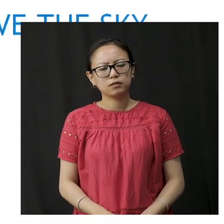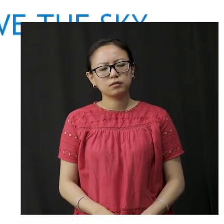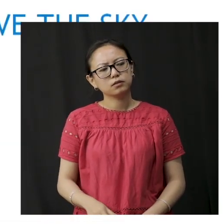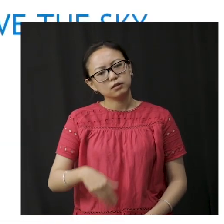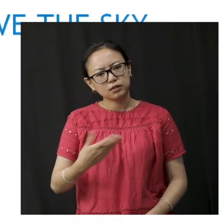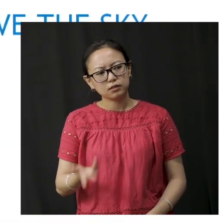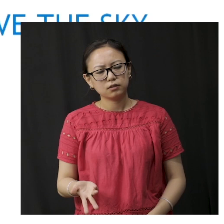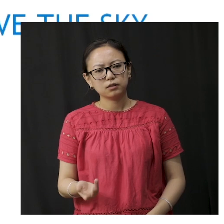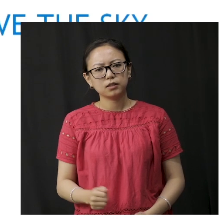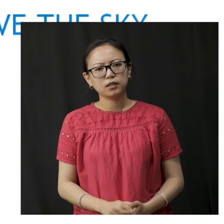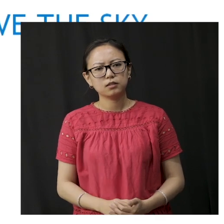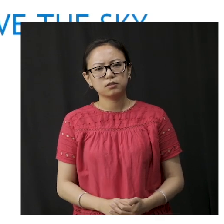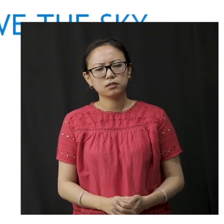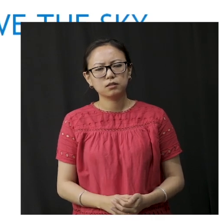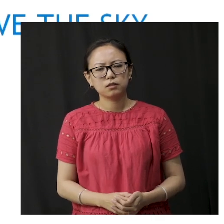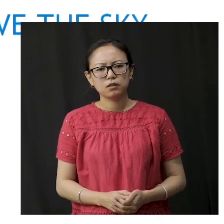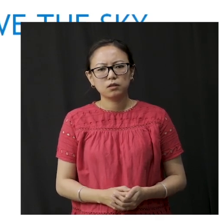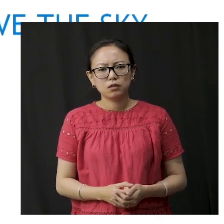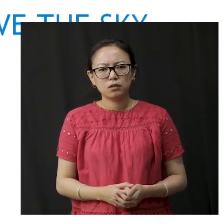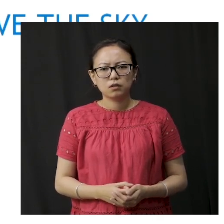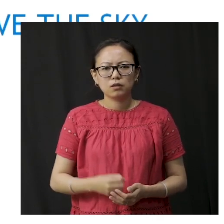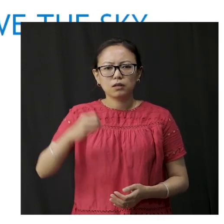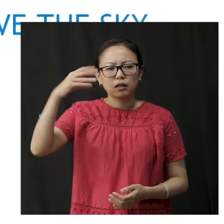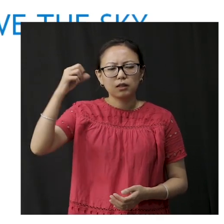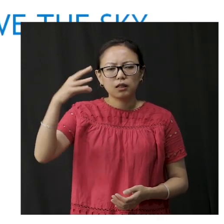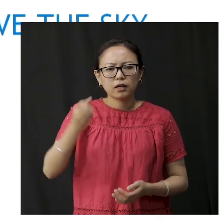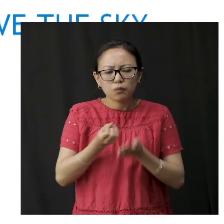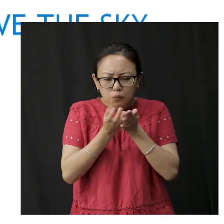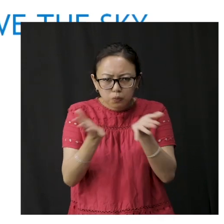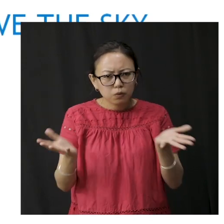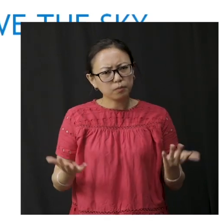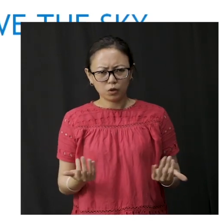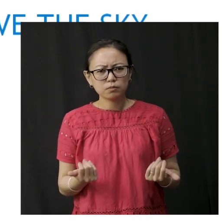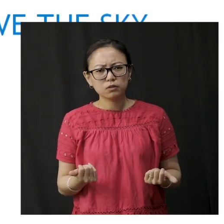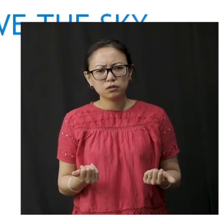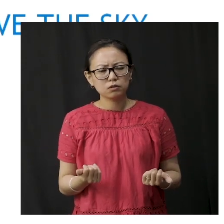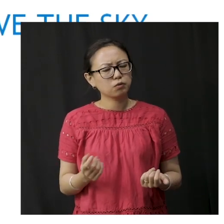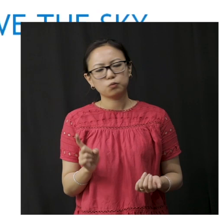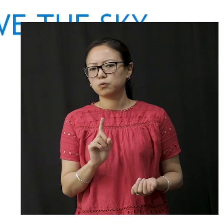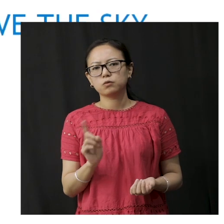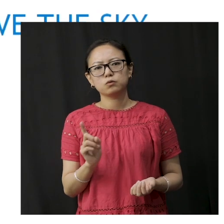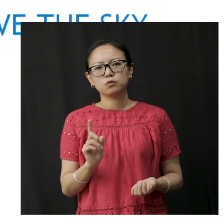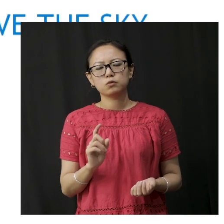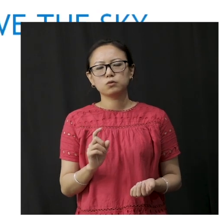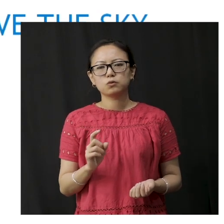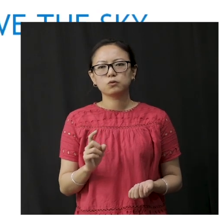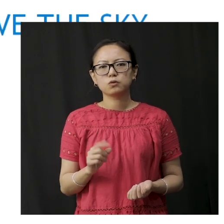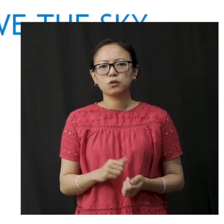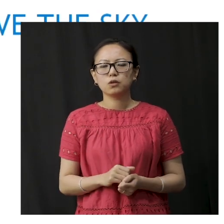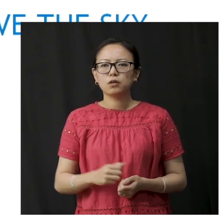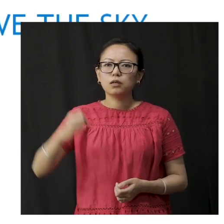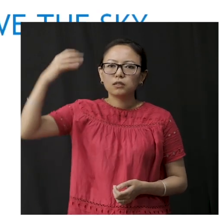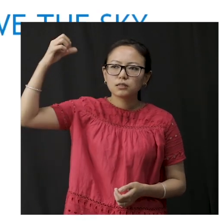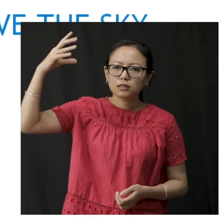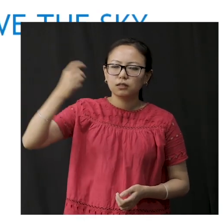next, can we blow the lights out? No, we cannot blow the light of the sun and the moon.